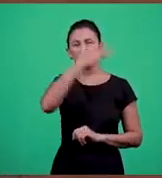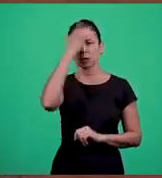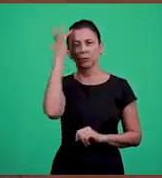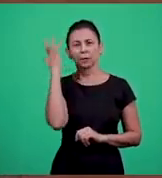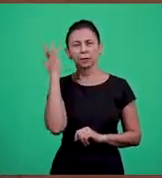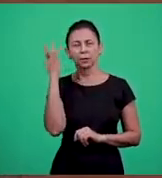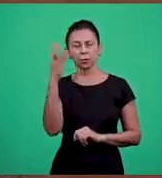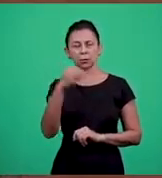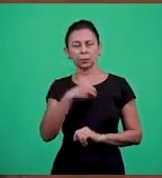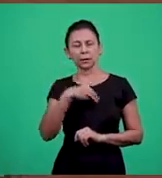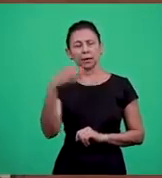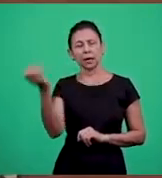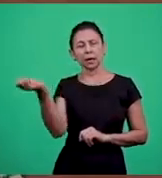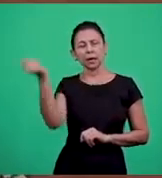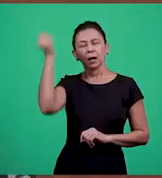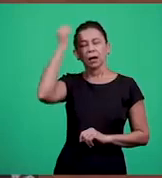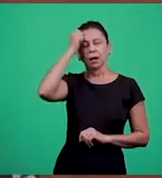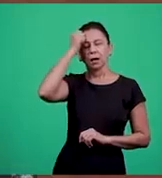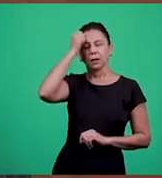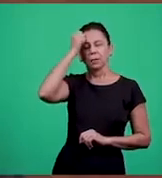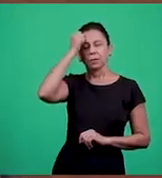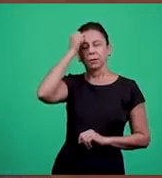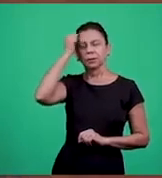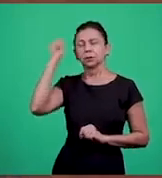that God is wonderful.